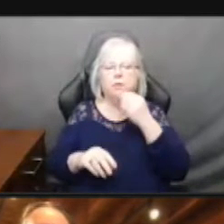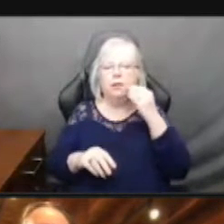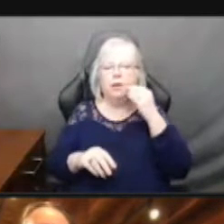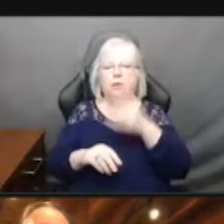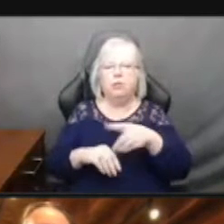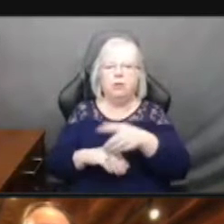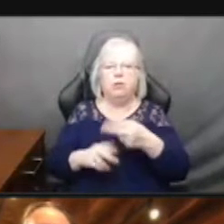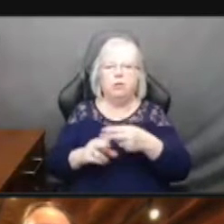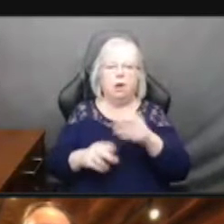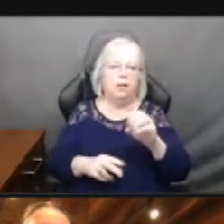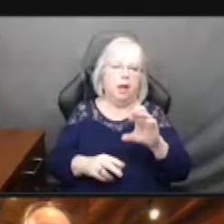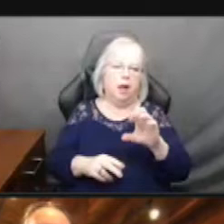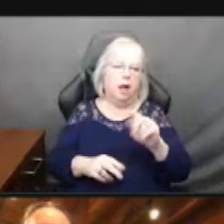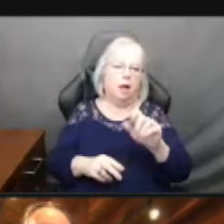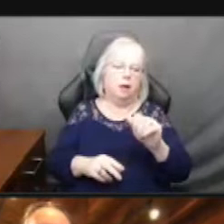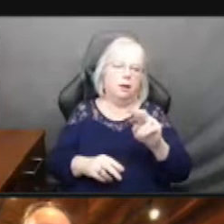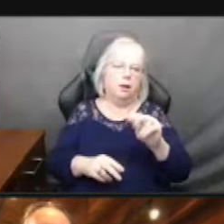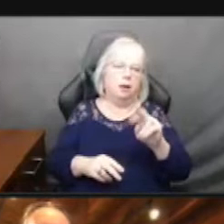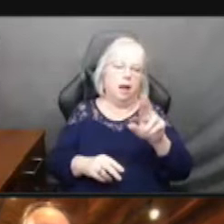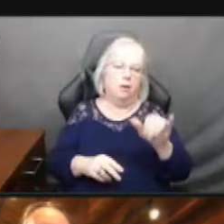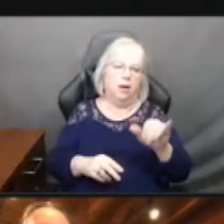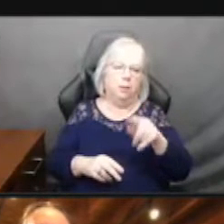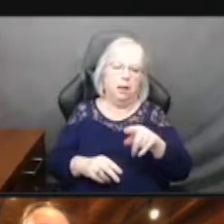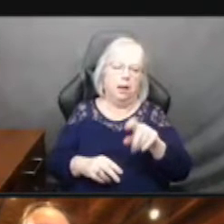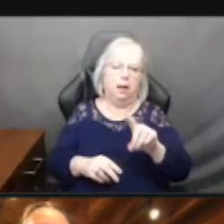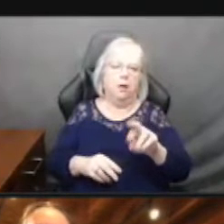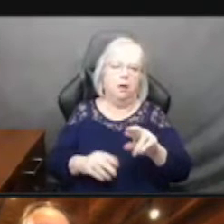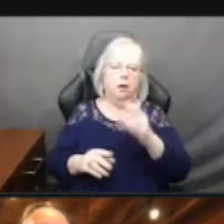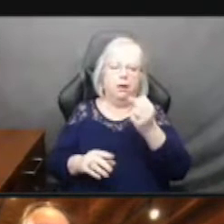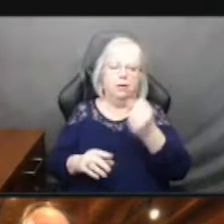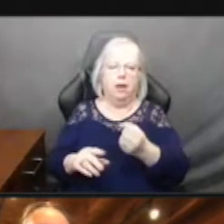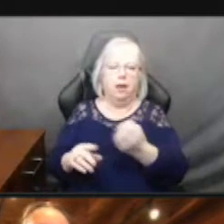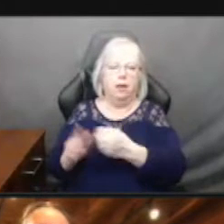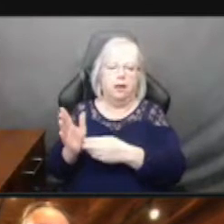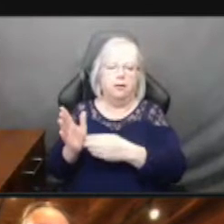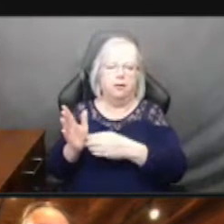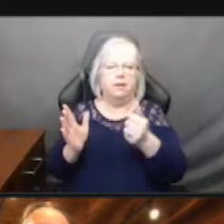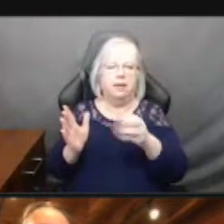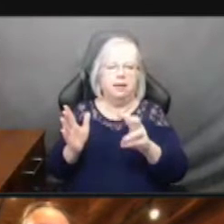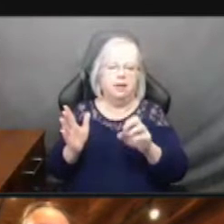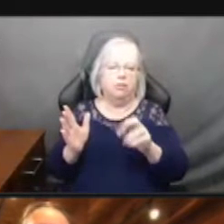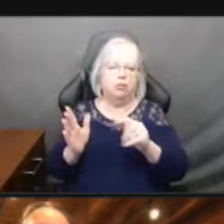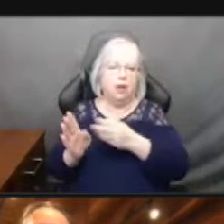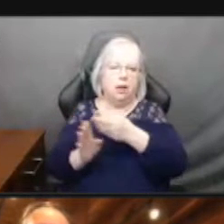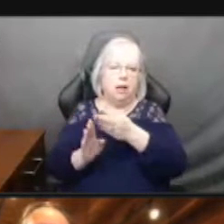titled the Octonary PDR located at the southeast corner of East 16th Street and Barber Street, Little Rock,